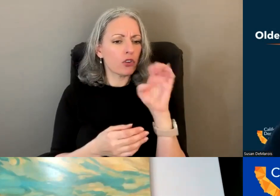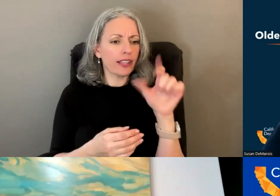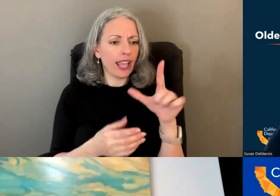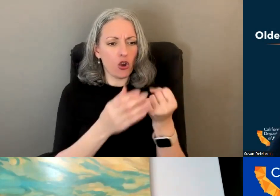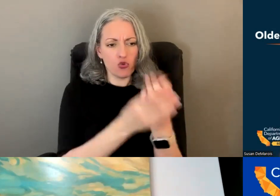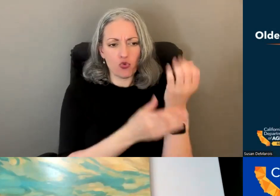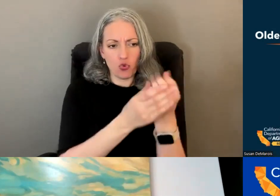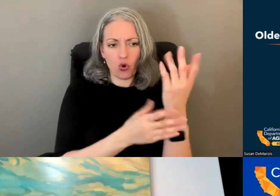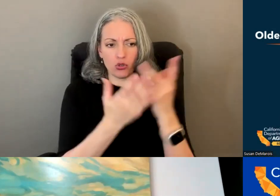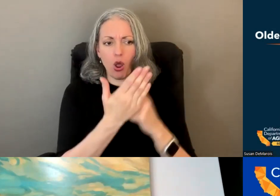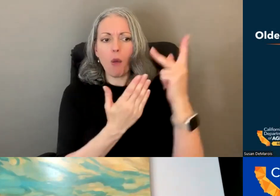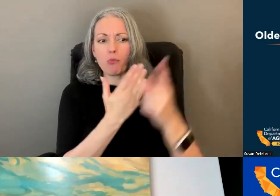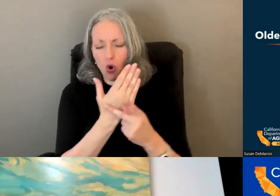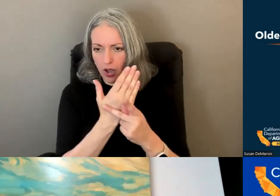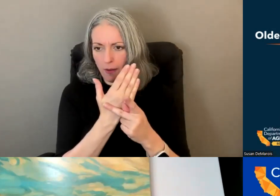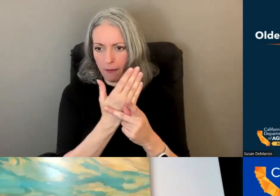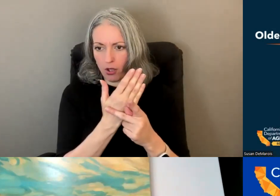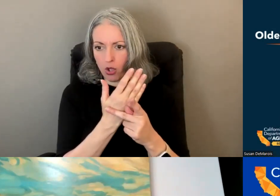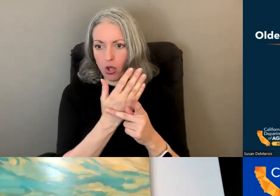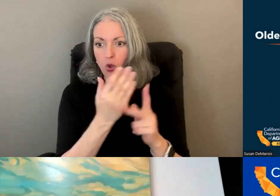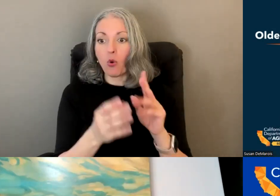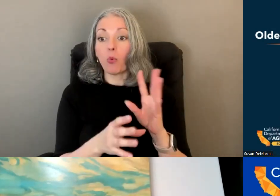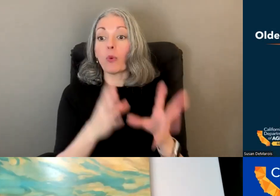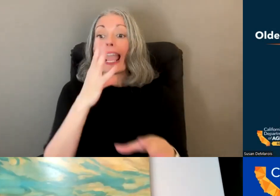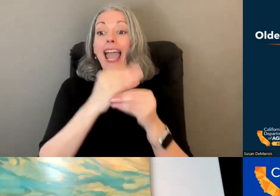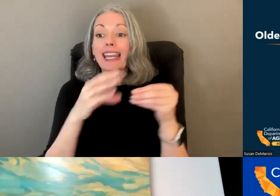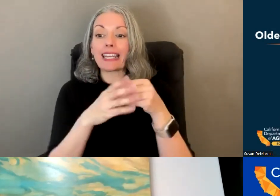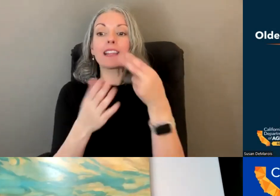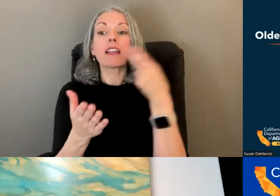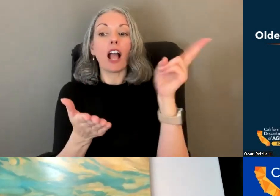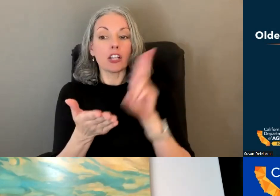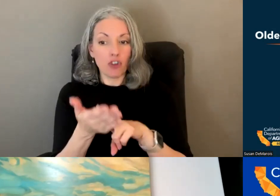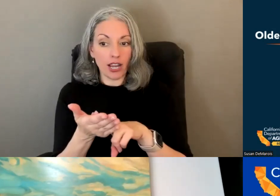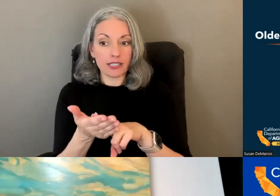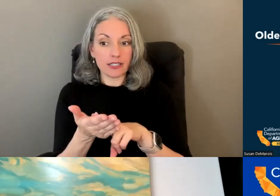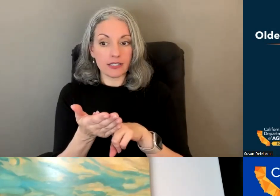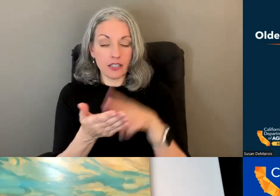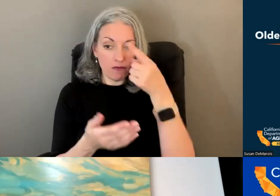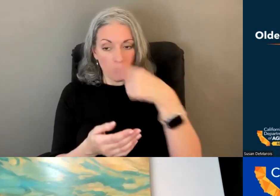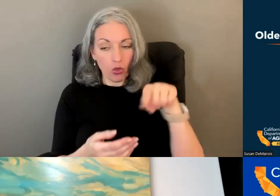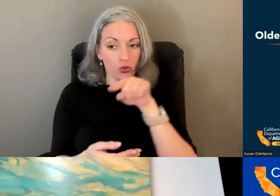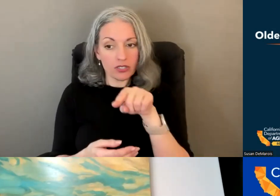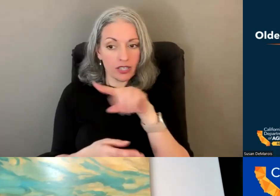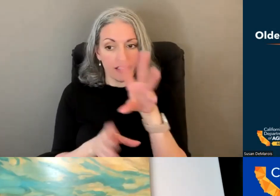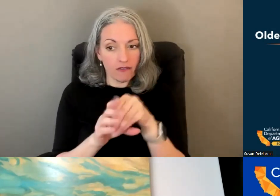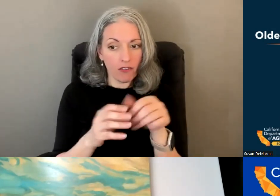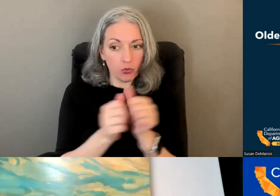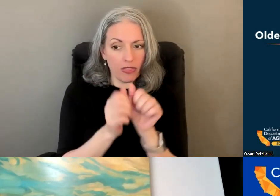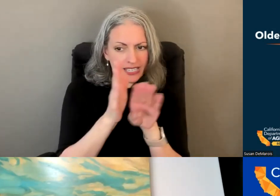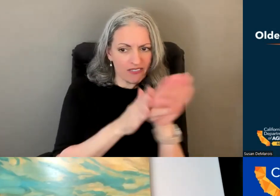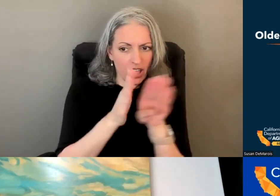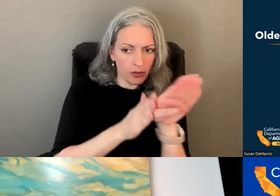program, we built into our contracts with all of our grantees. For those grantees that actually developed their